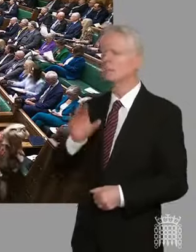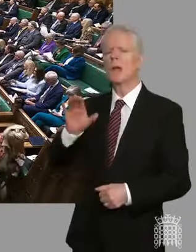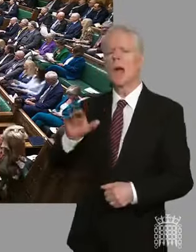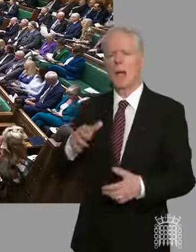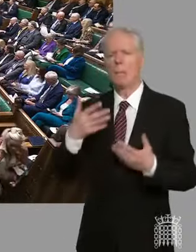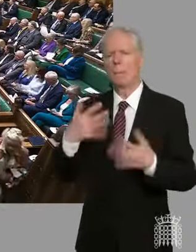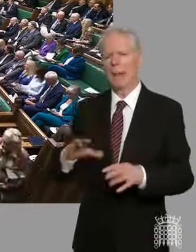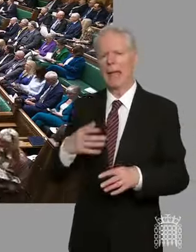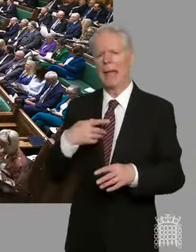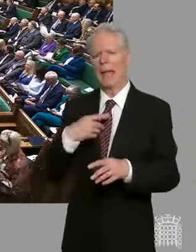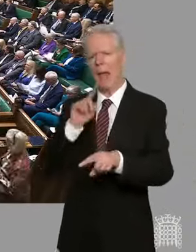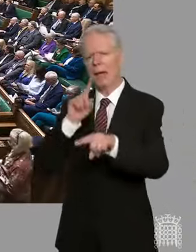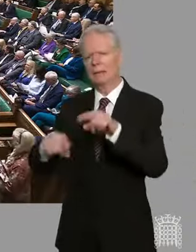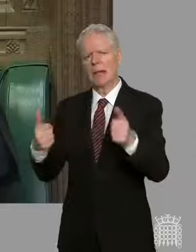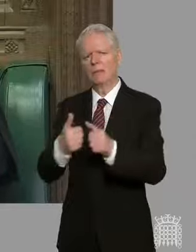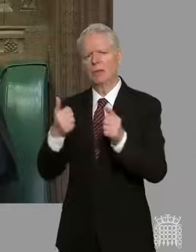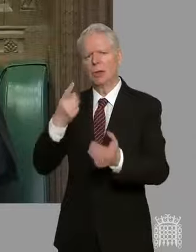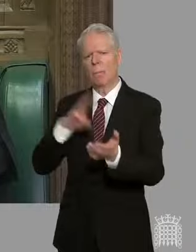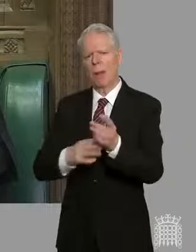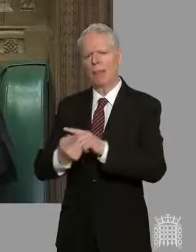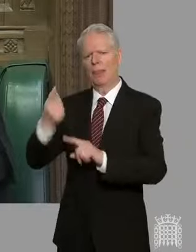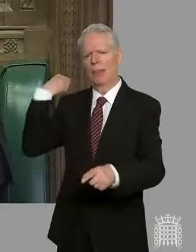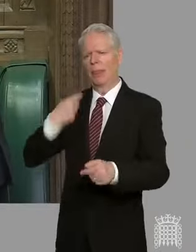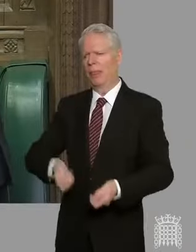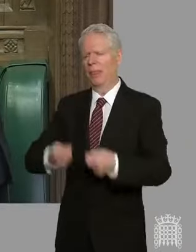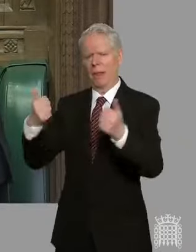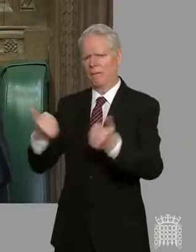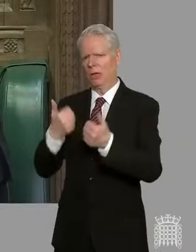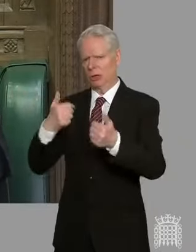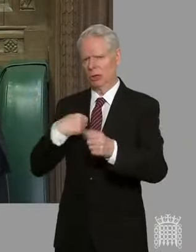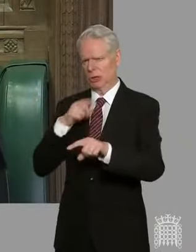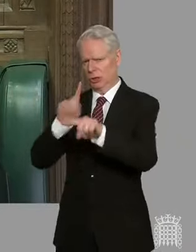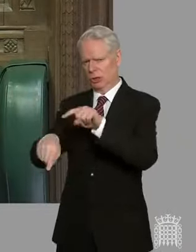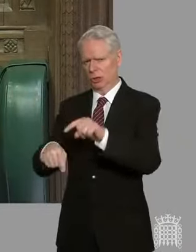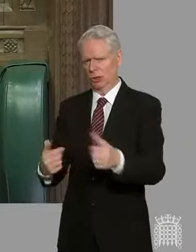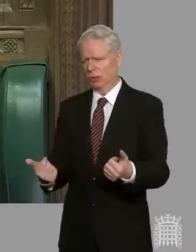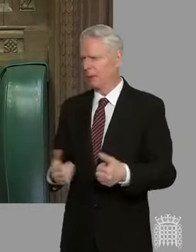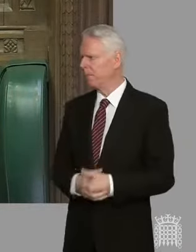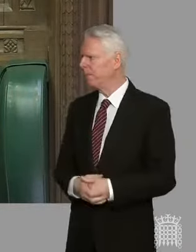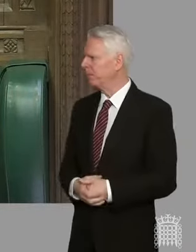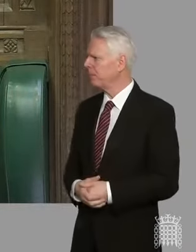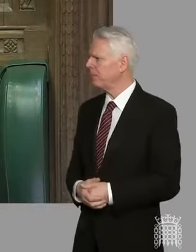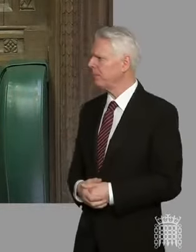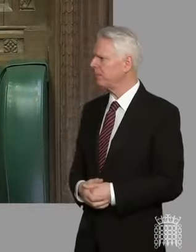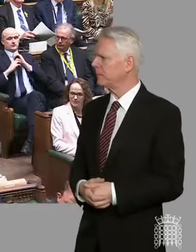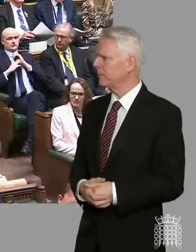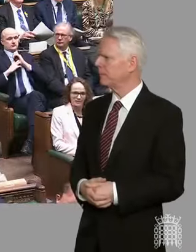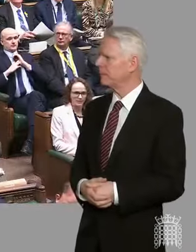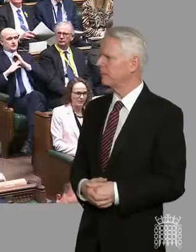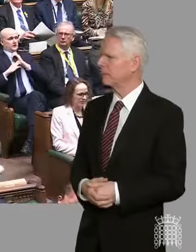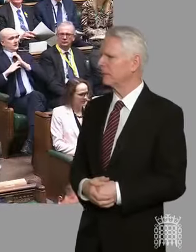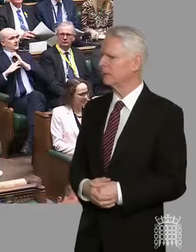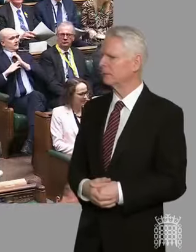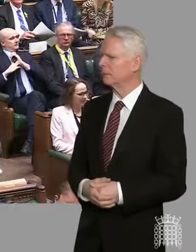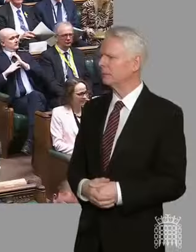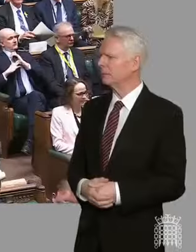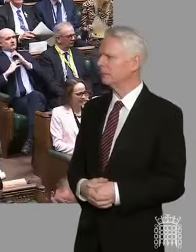We now come to Prime Minister's questions. We start with Dr. Luke Evans.